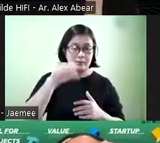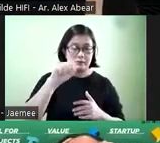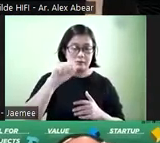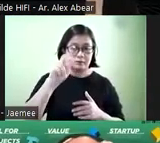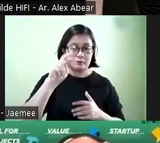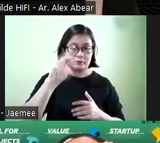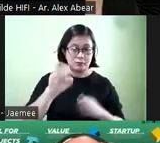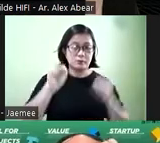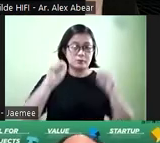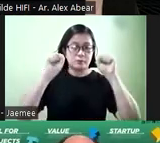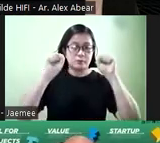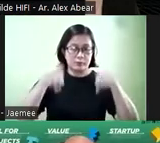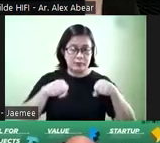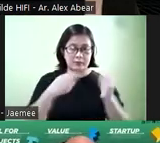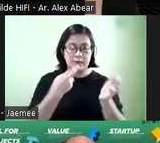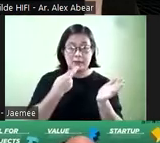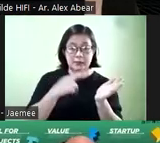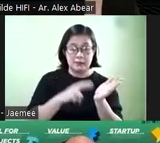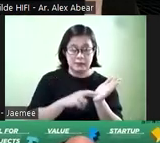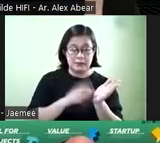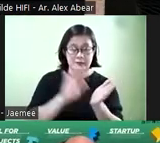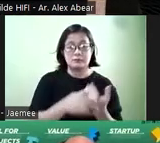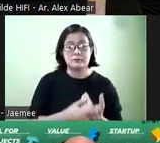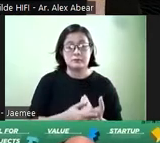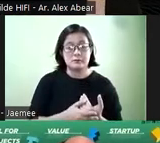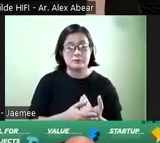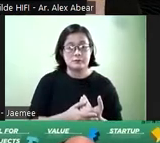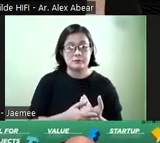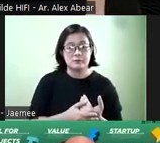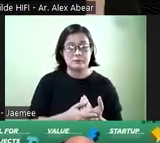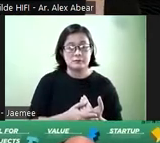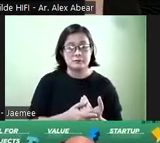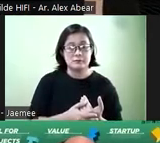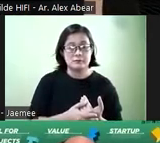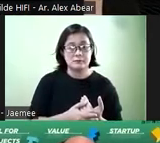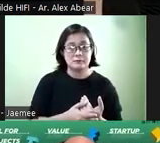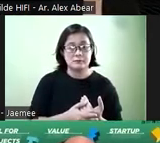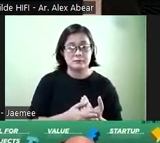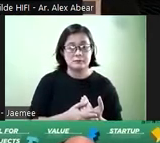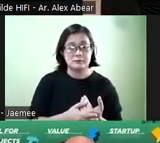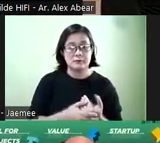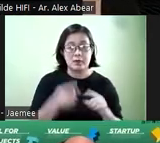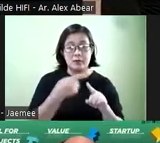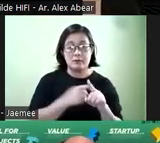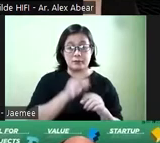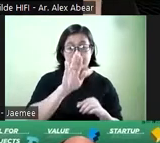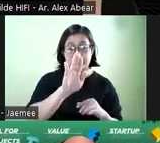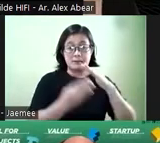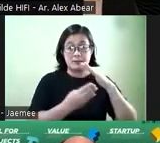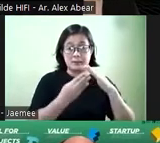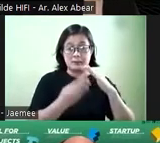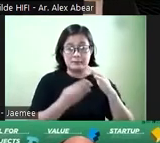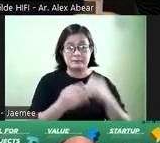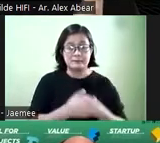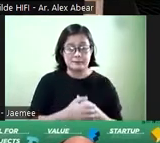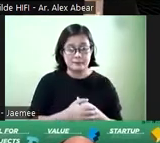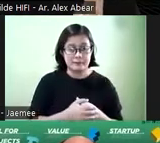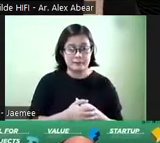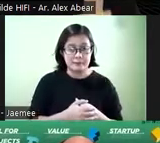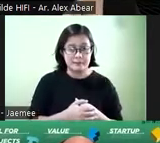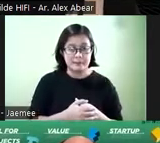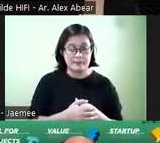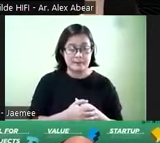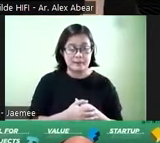can register their projects or ideas, no? And from that capstone database,